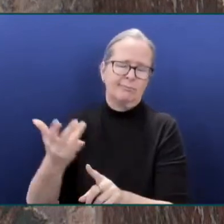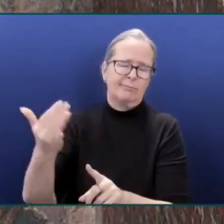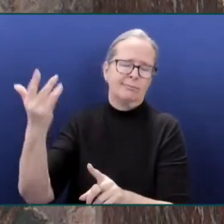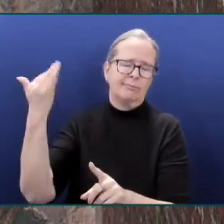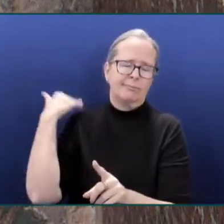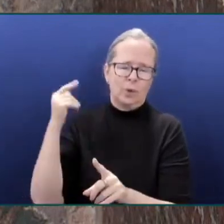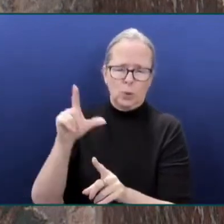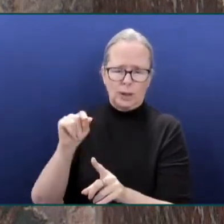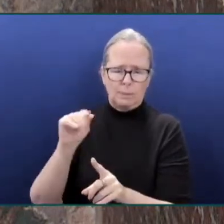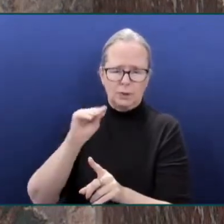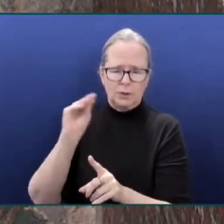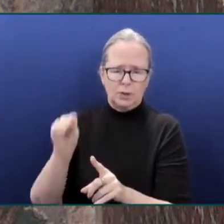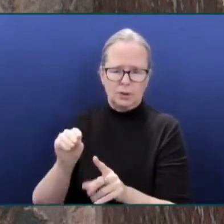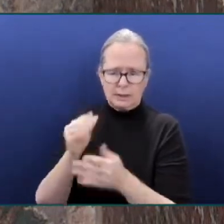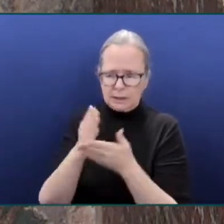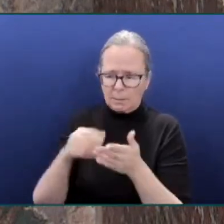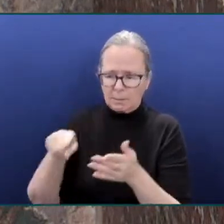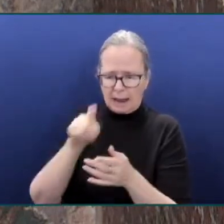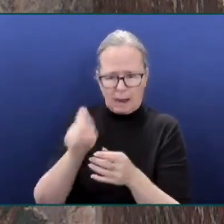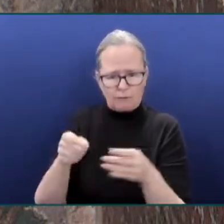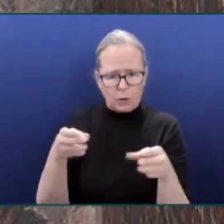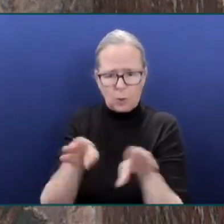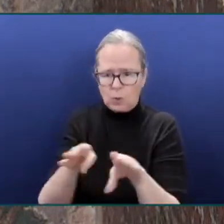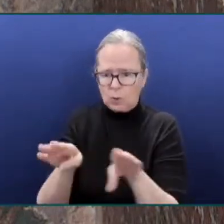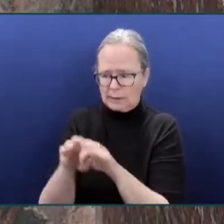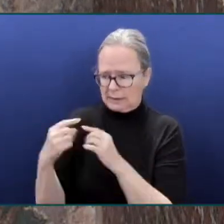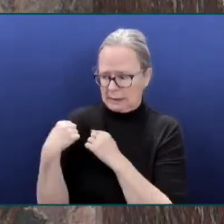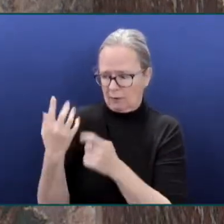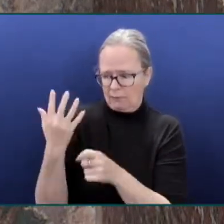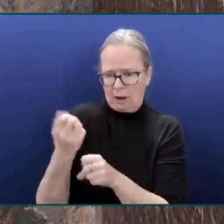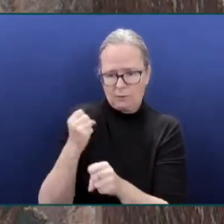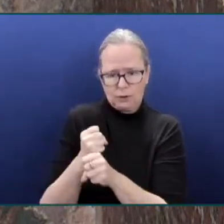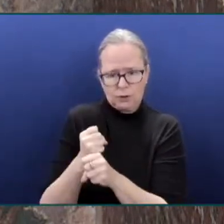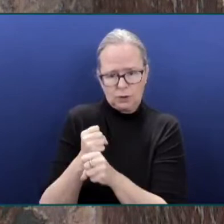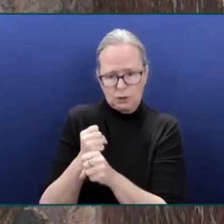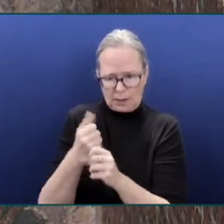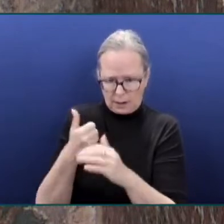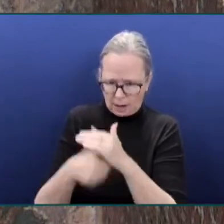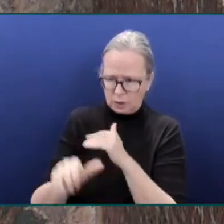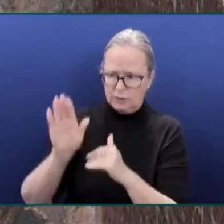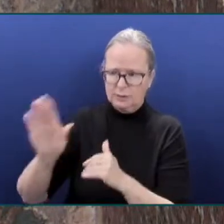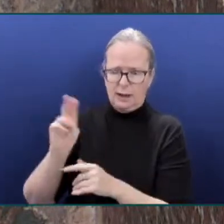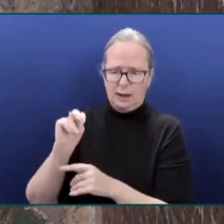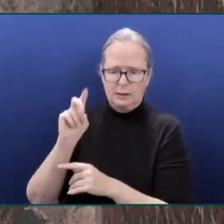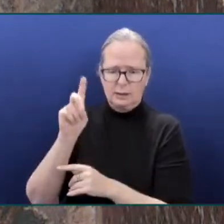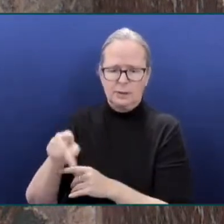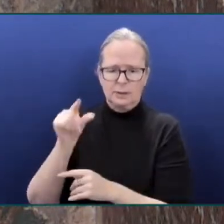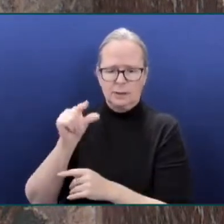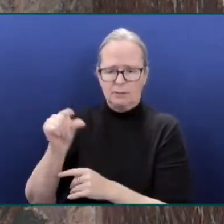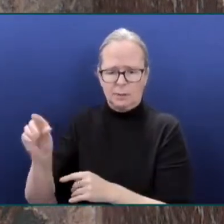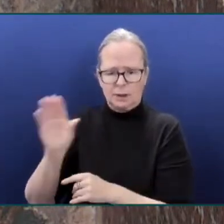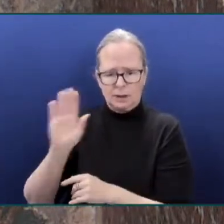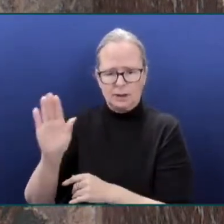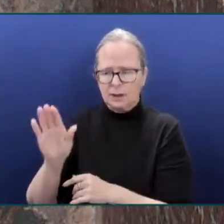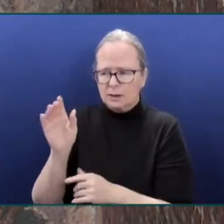government. Next month, Kent's Kitchen will join the growing list of closures, including Goldstone Bakery on